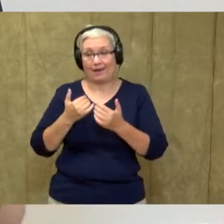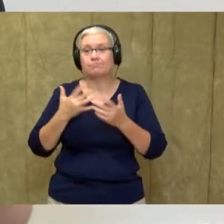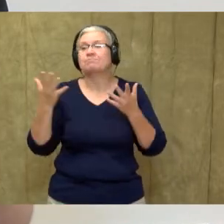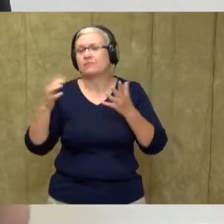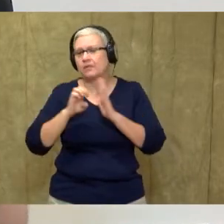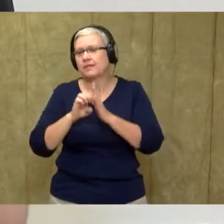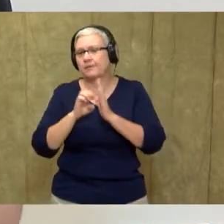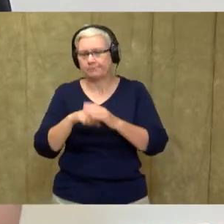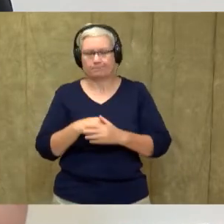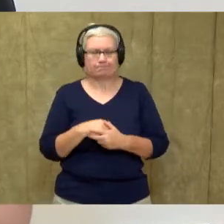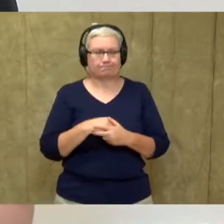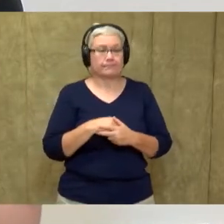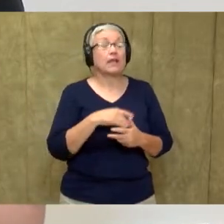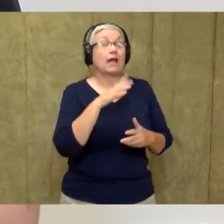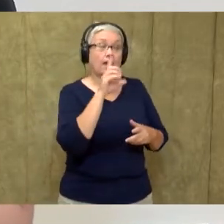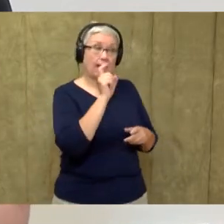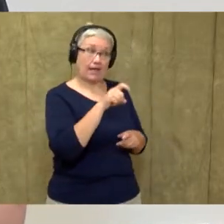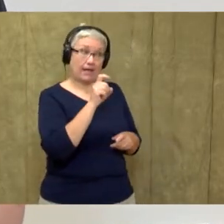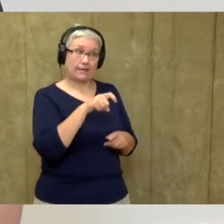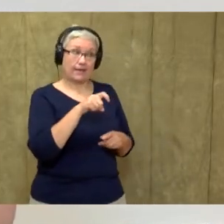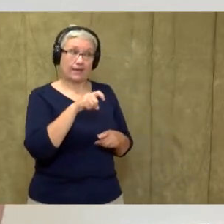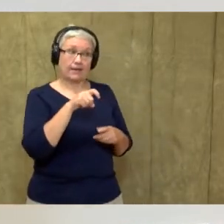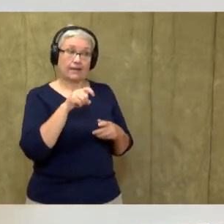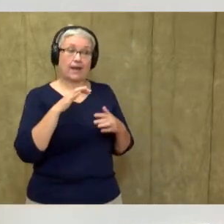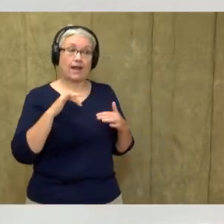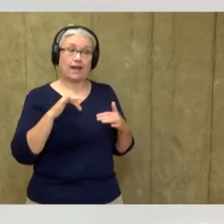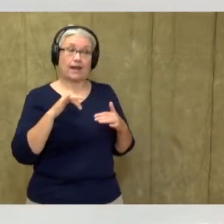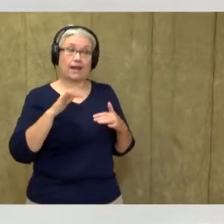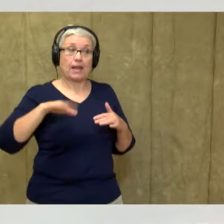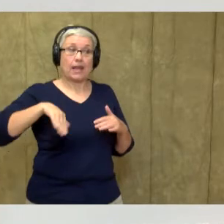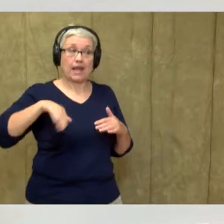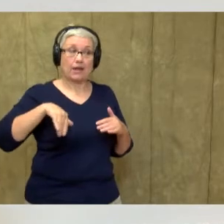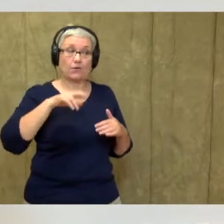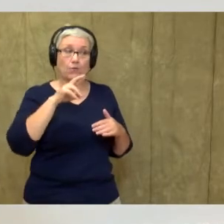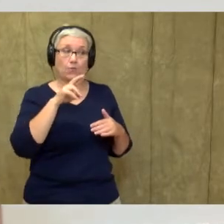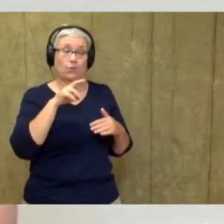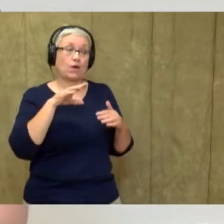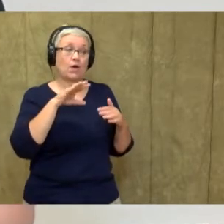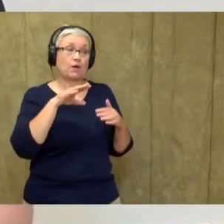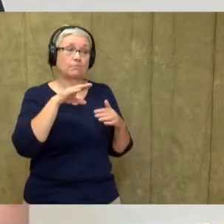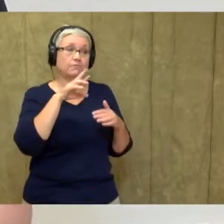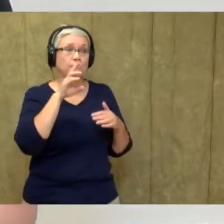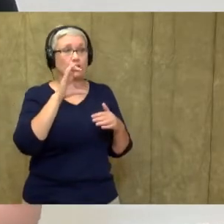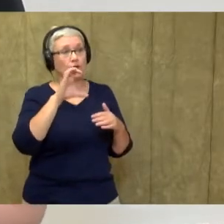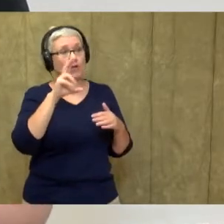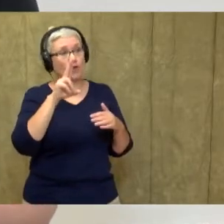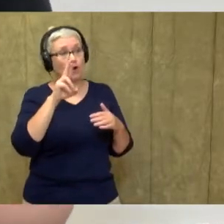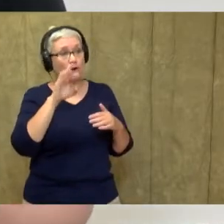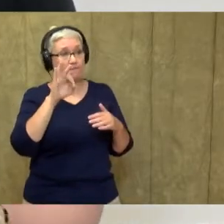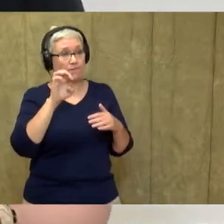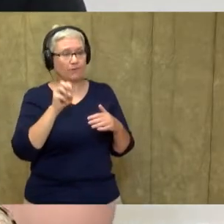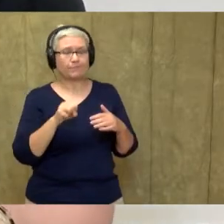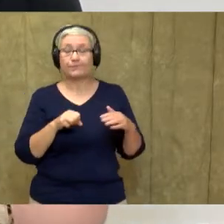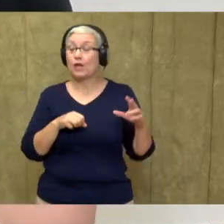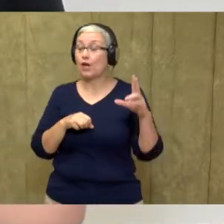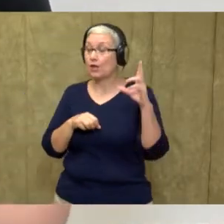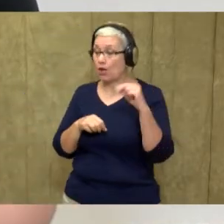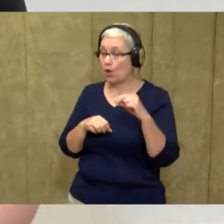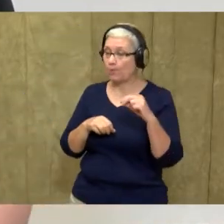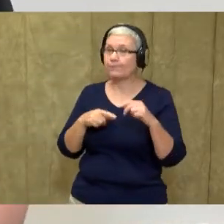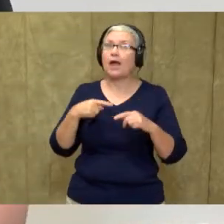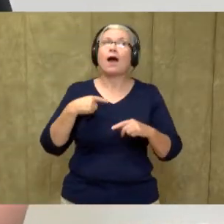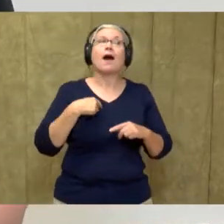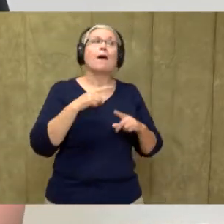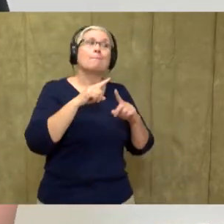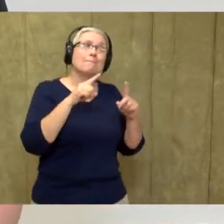and you say, that's your counterclaim, but then you're going to come back with some rebuttal. And you're going to say, yes, Mom, but